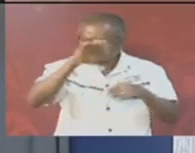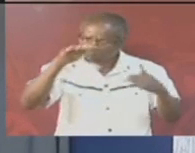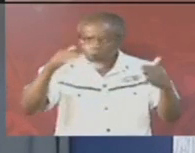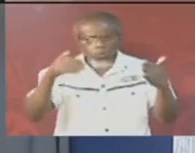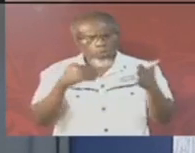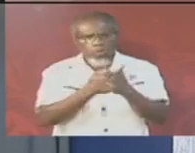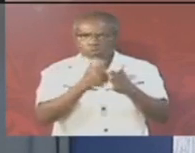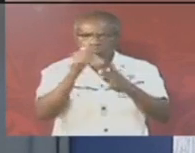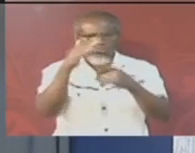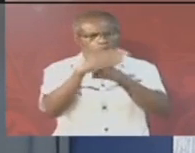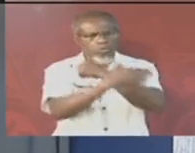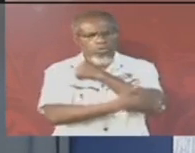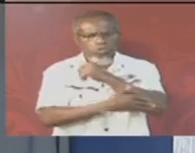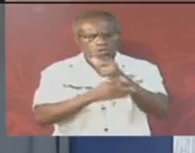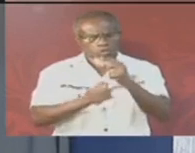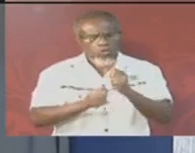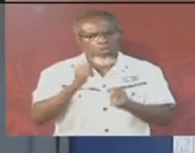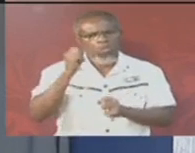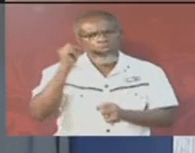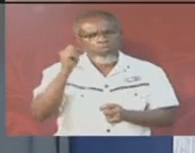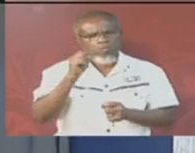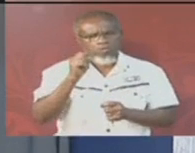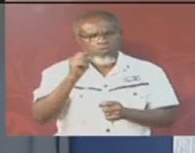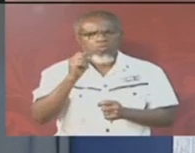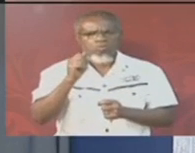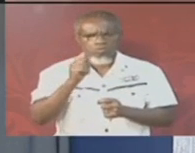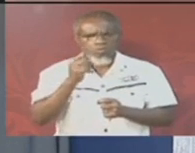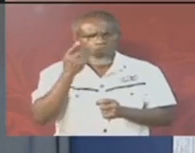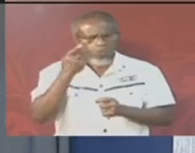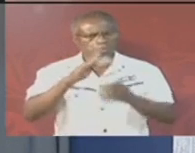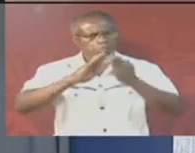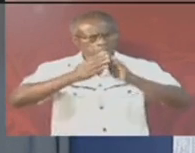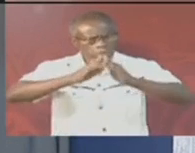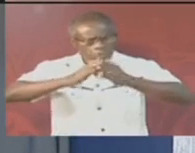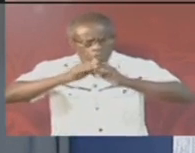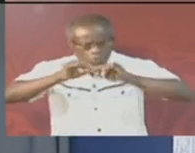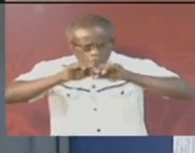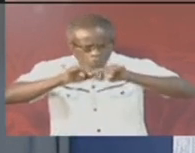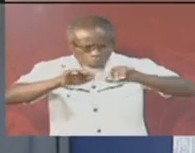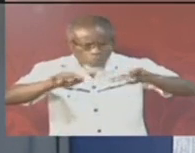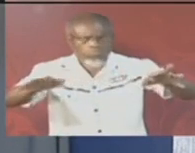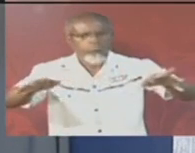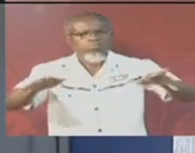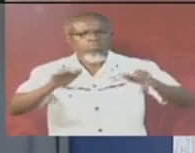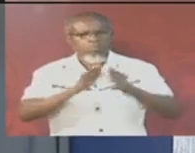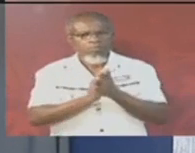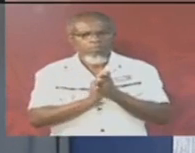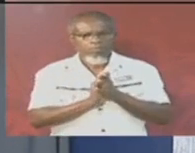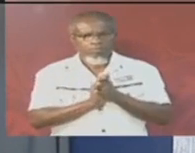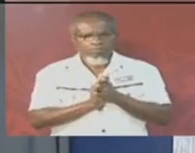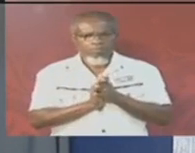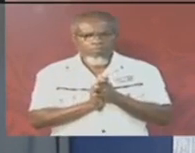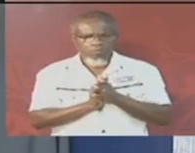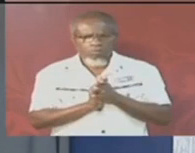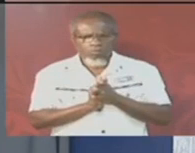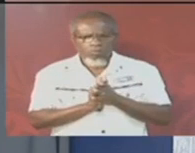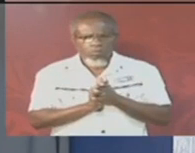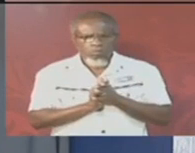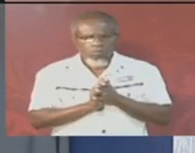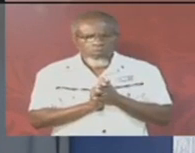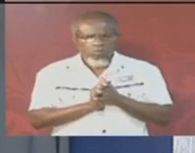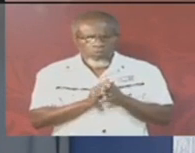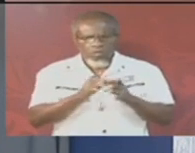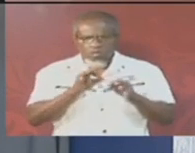reflective of widespread community transmission at this point in time, and therefore the widespread application of the public